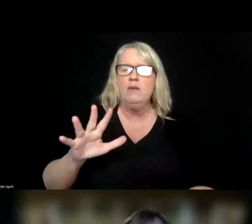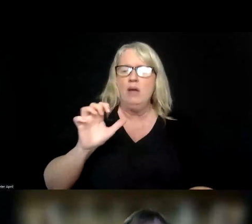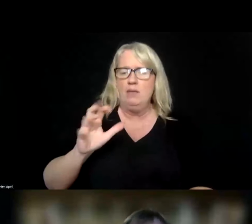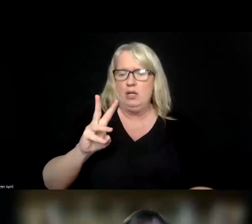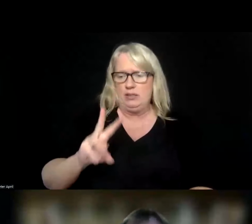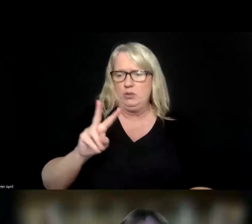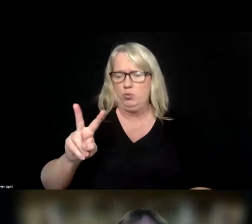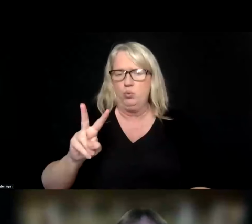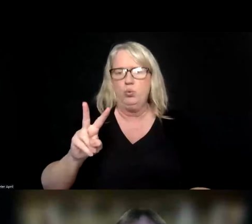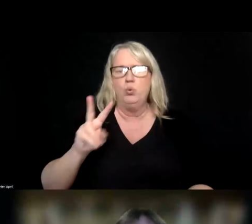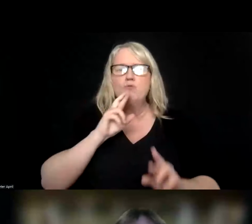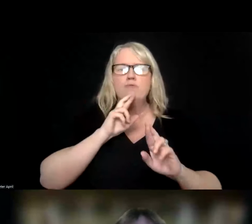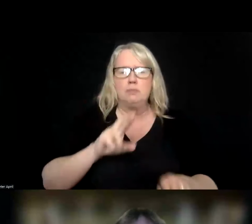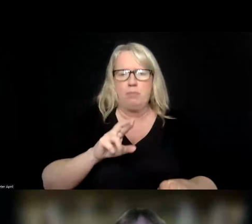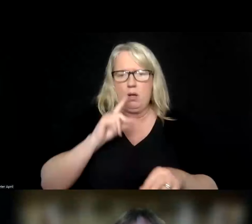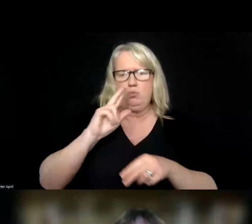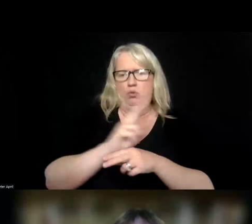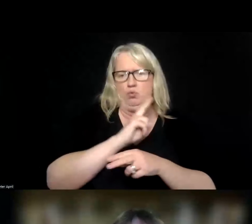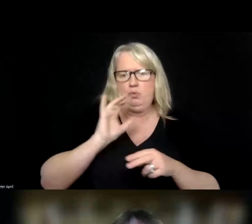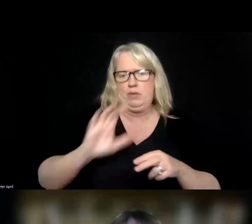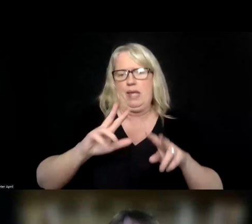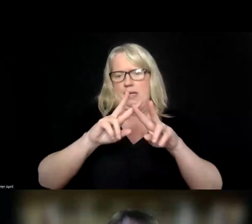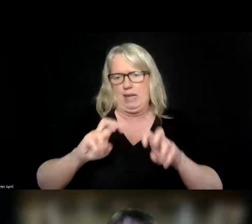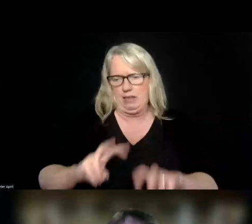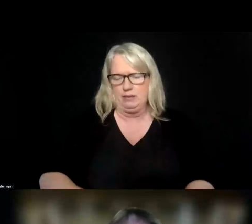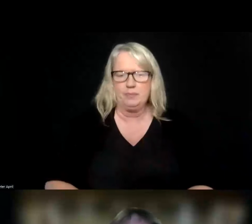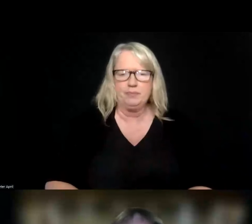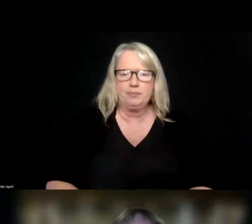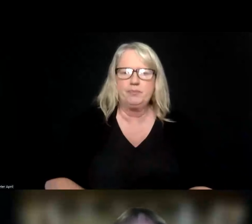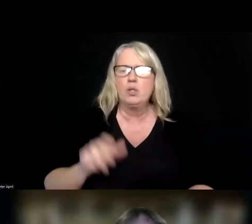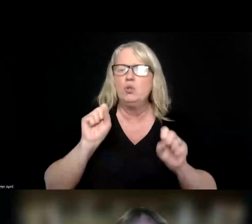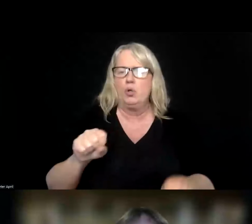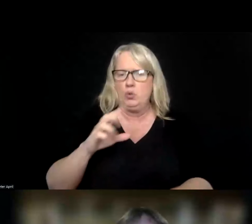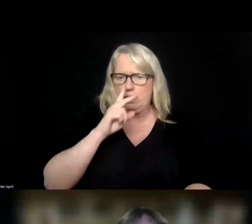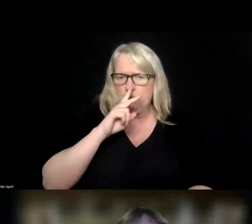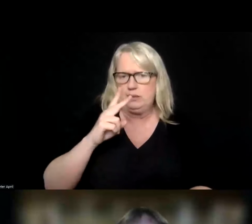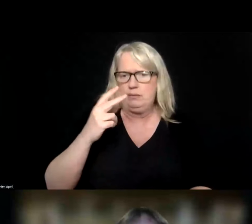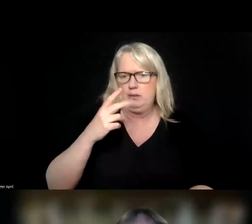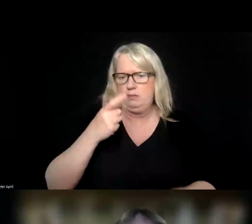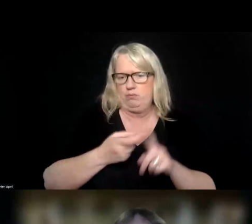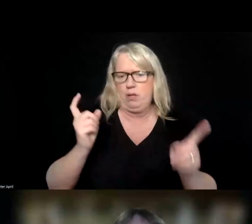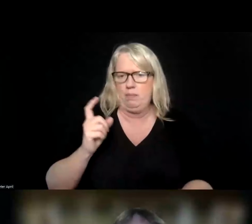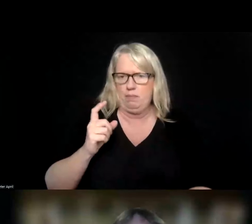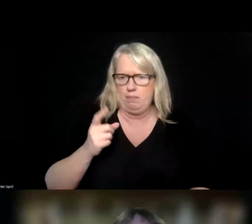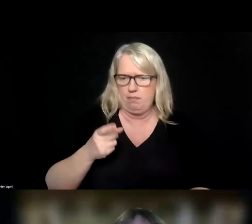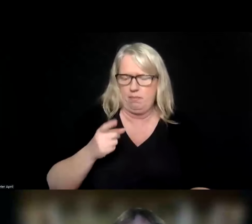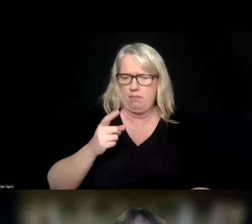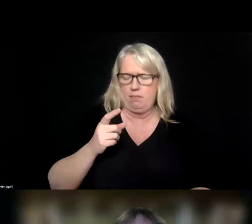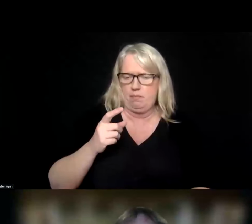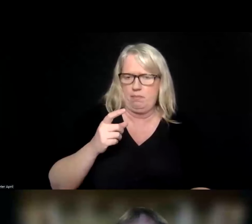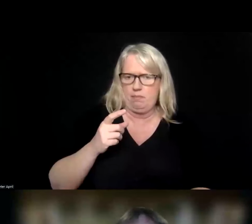562 responses were used in the analysis. And so you can see from the map here,